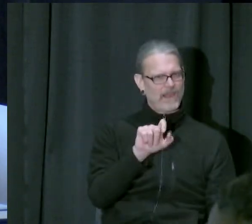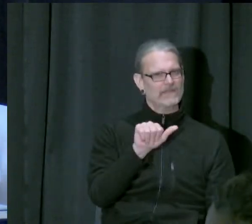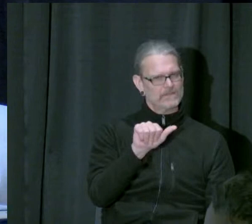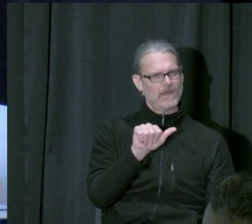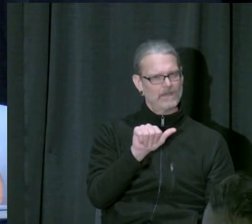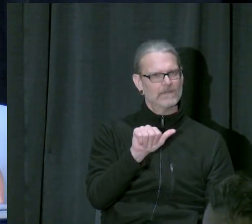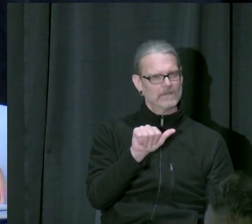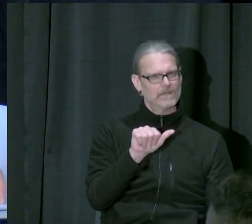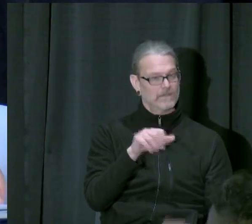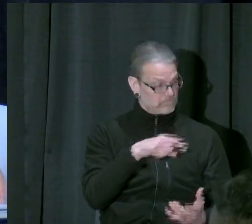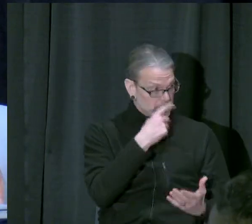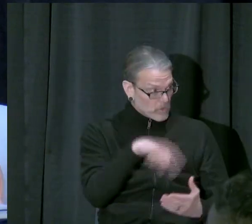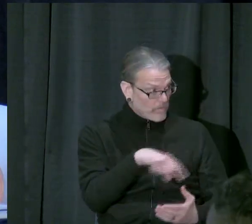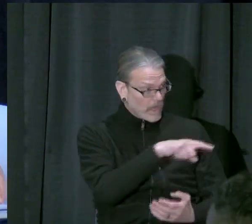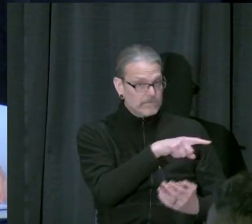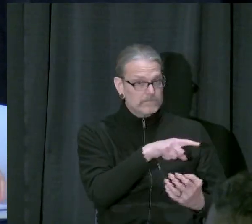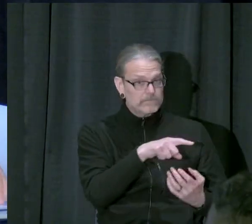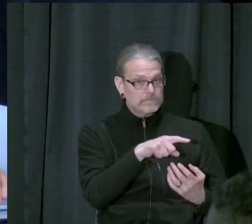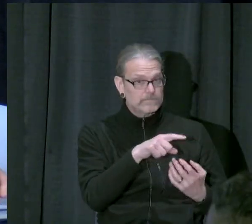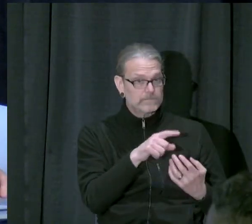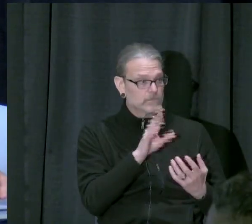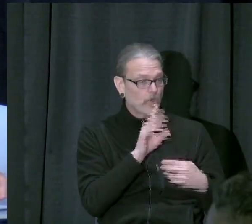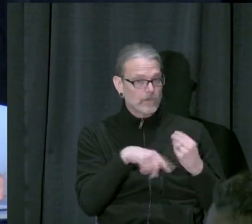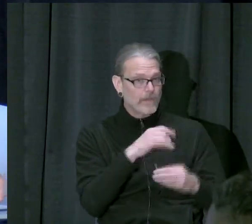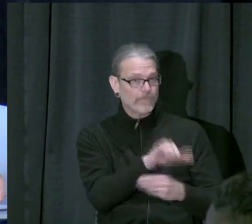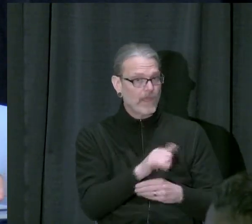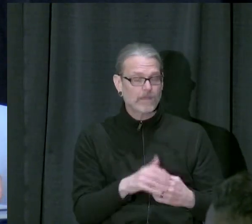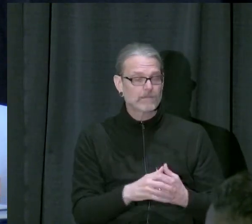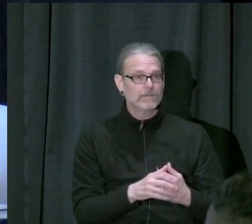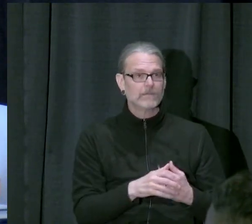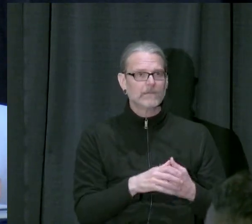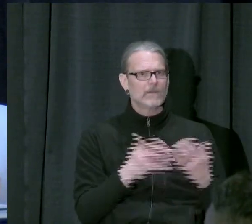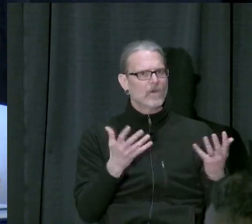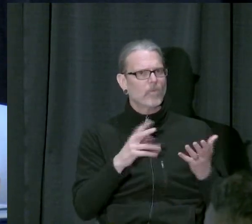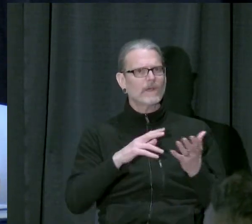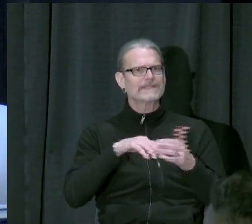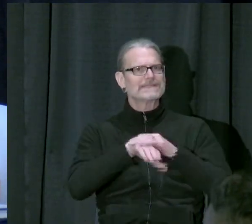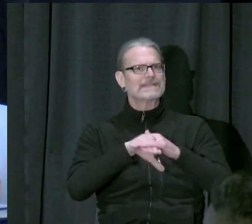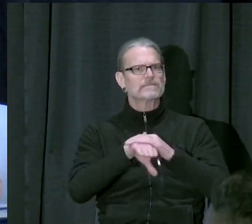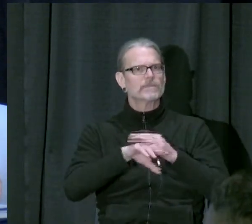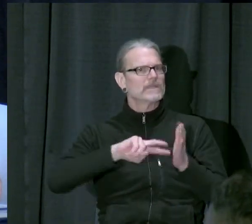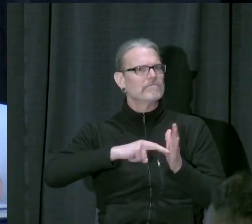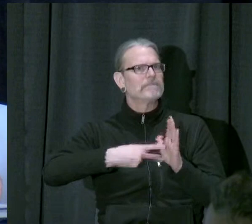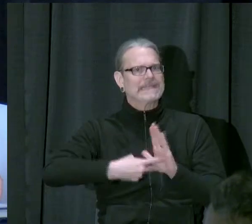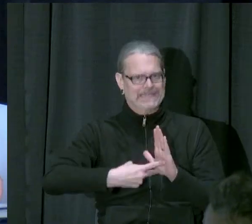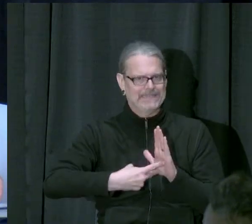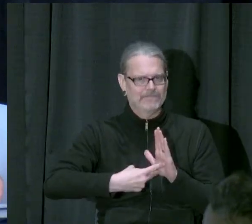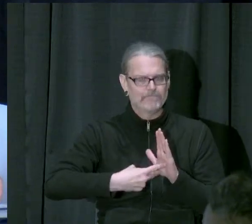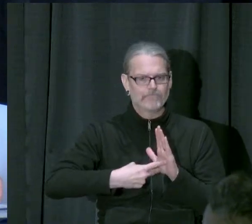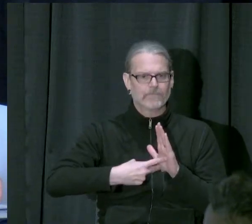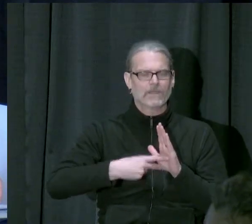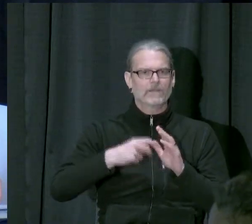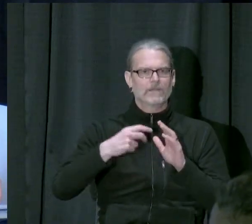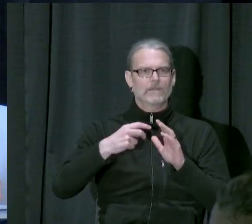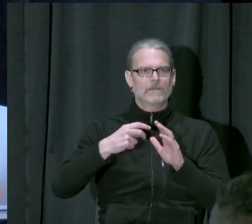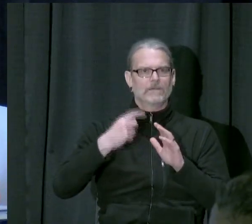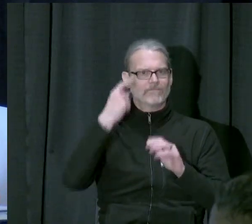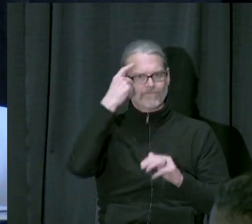like you to speak to that. What does accessibility mean when we talk